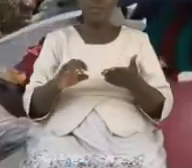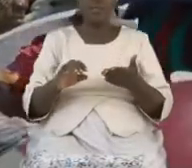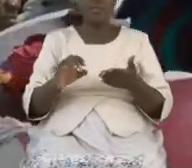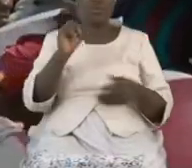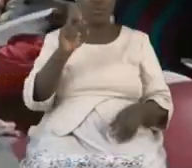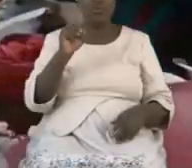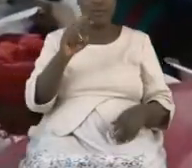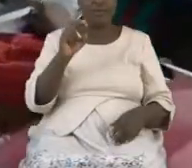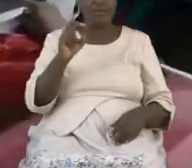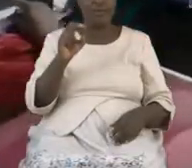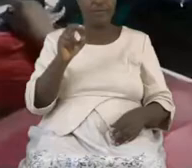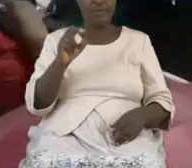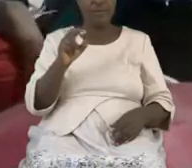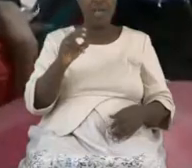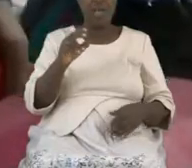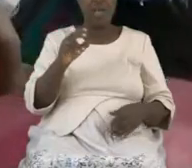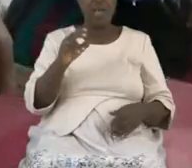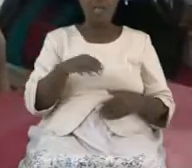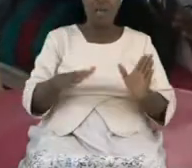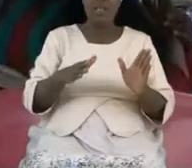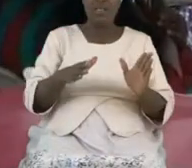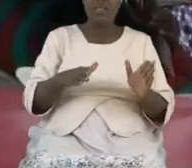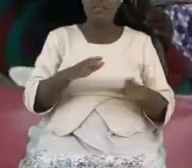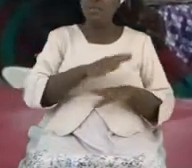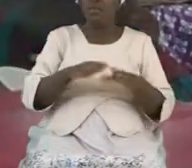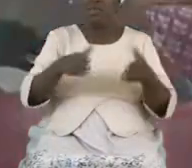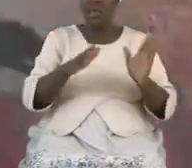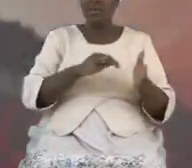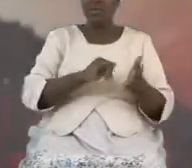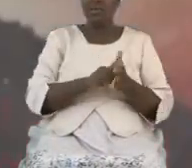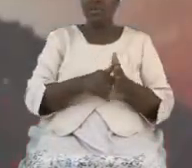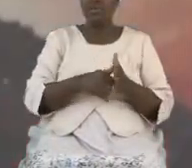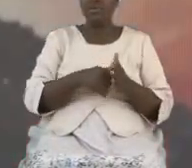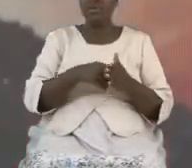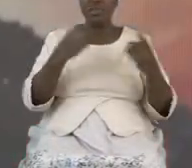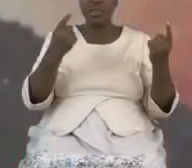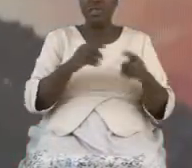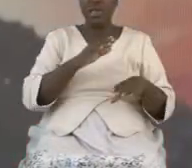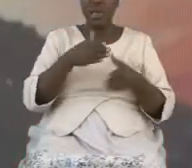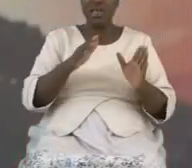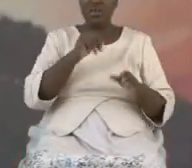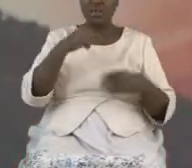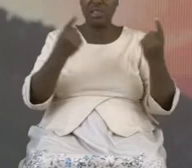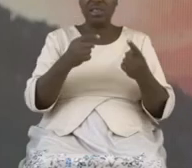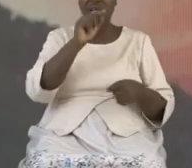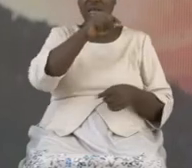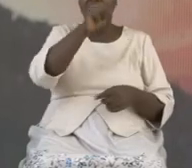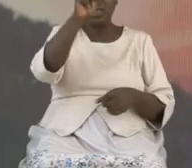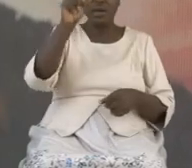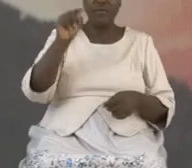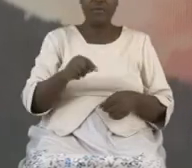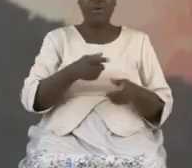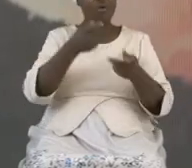not sin, don't allow it. Let not sin therefore reign in your mortal